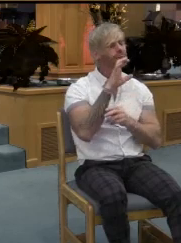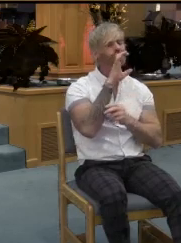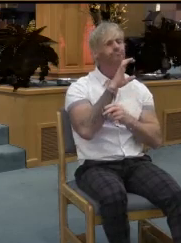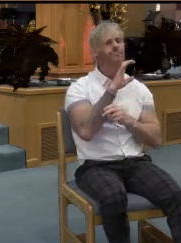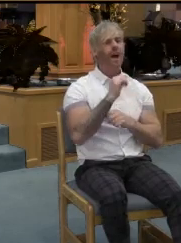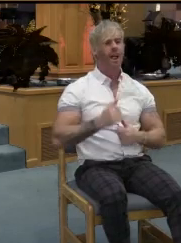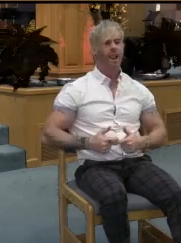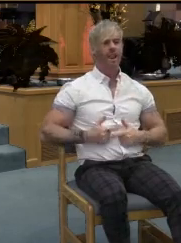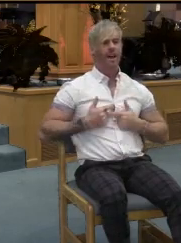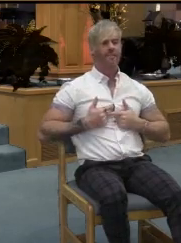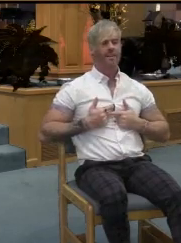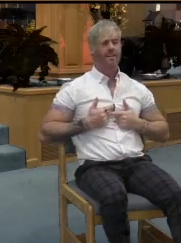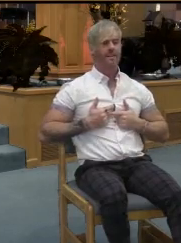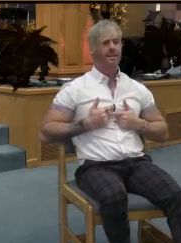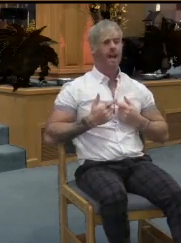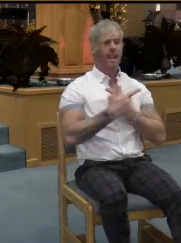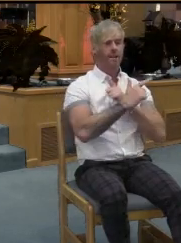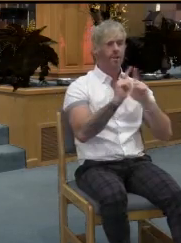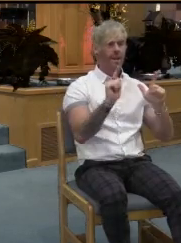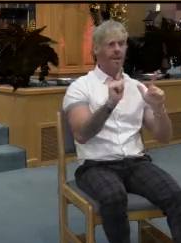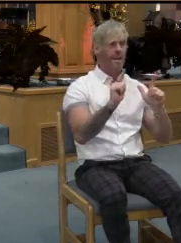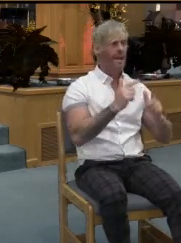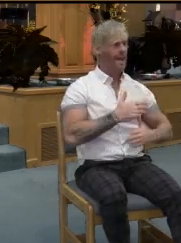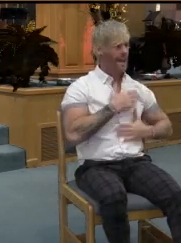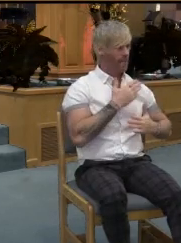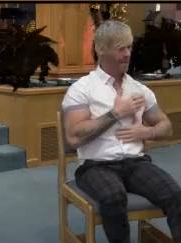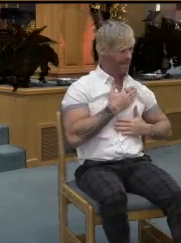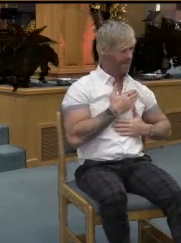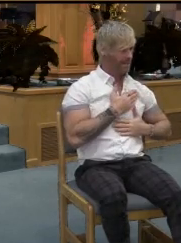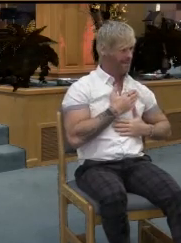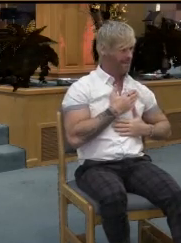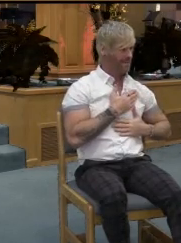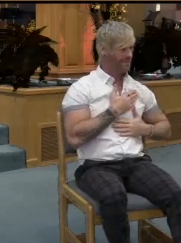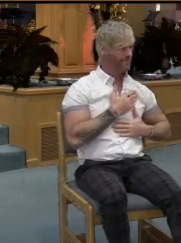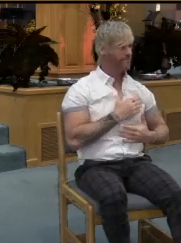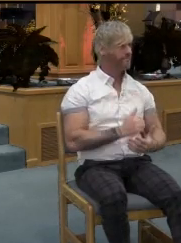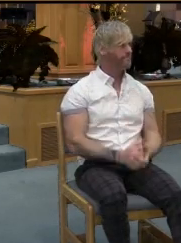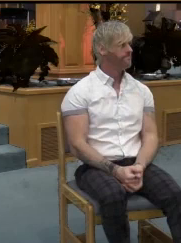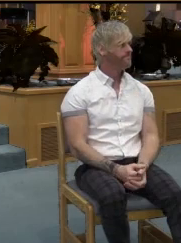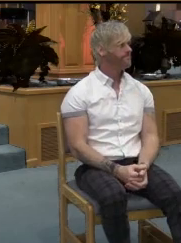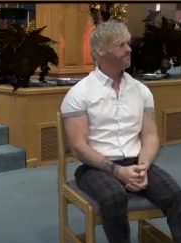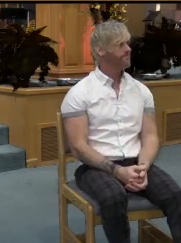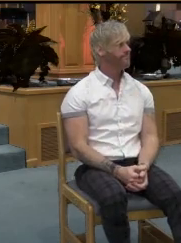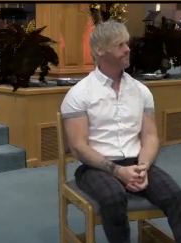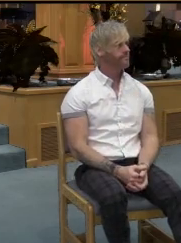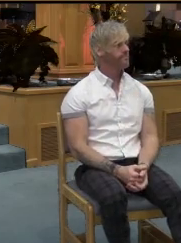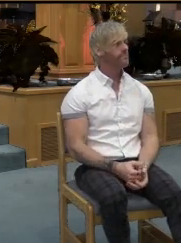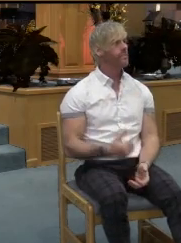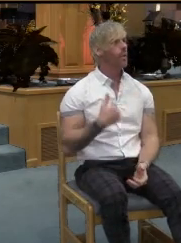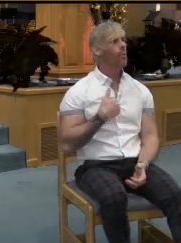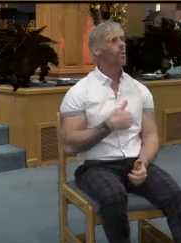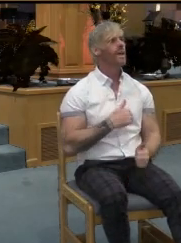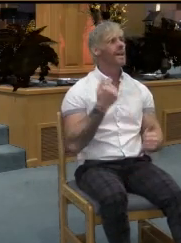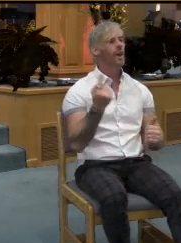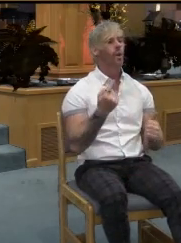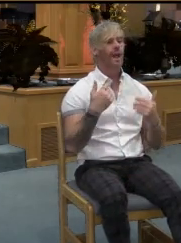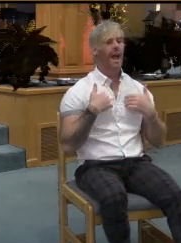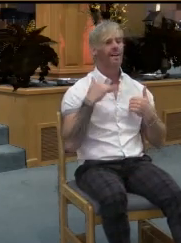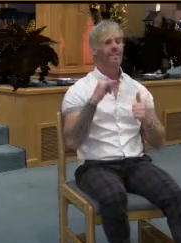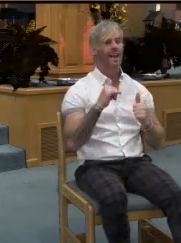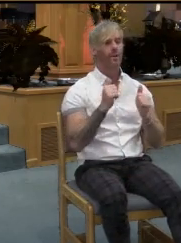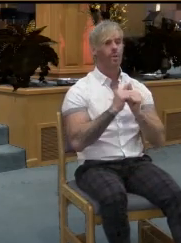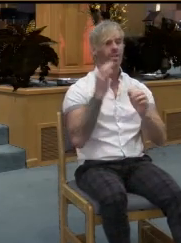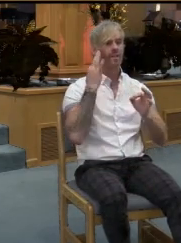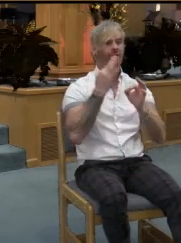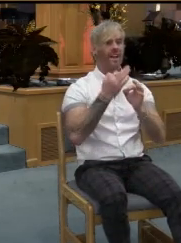pursuit of happiness. We only find that in the context of our faith in God. Contentment is not